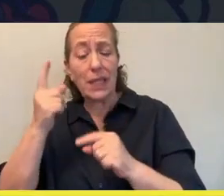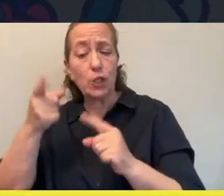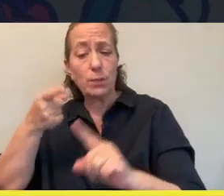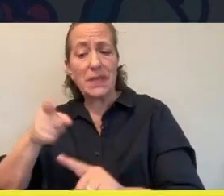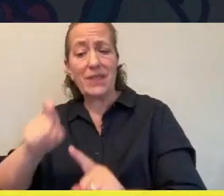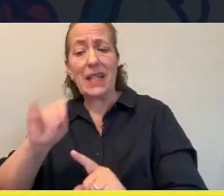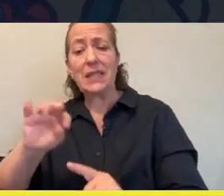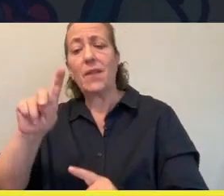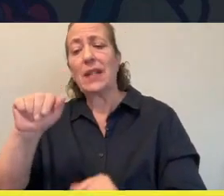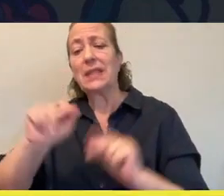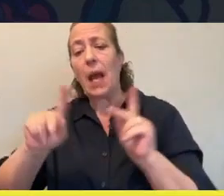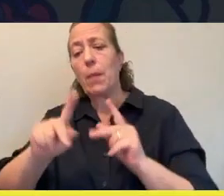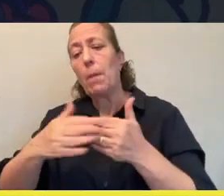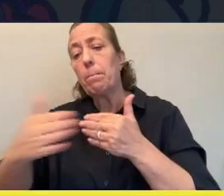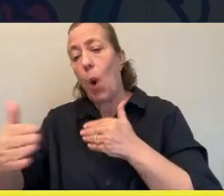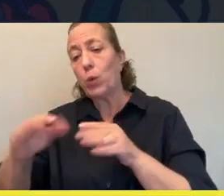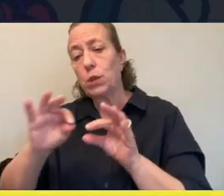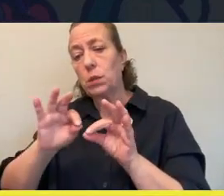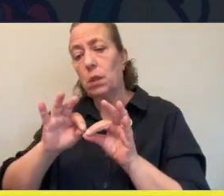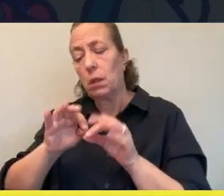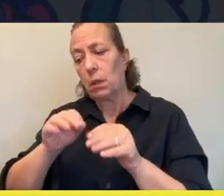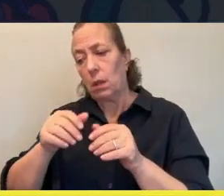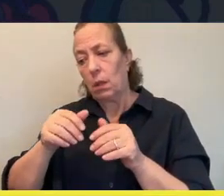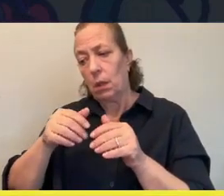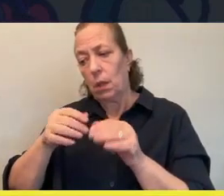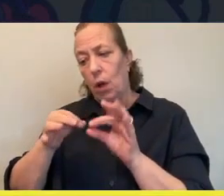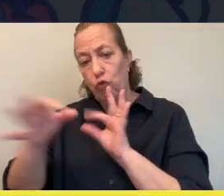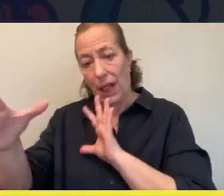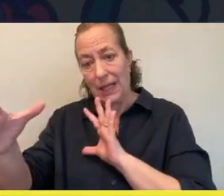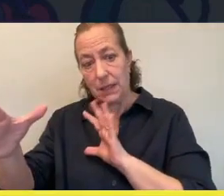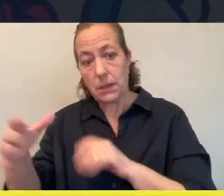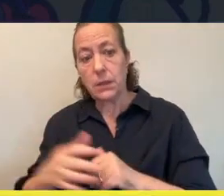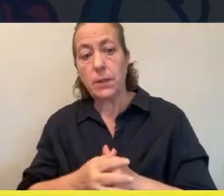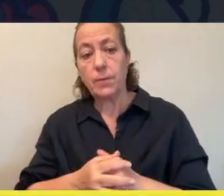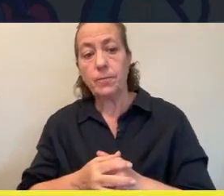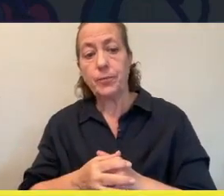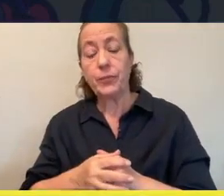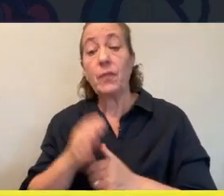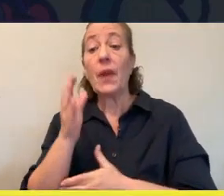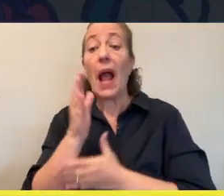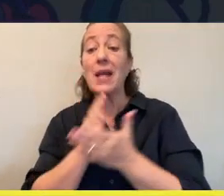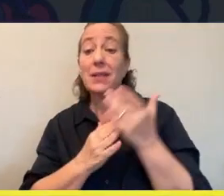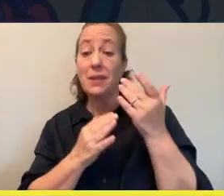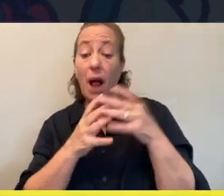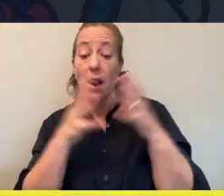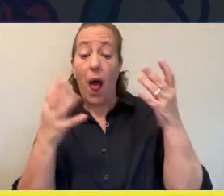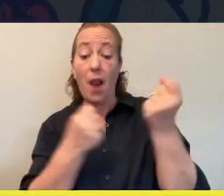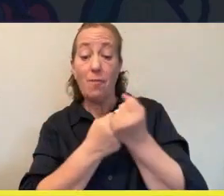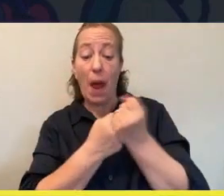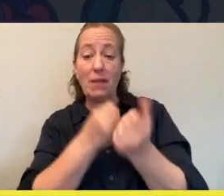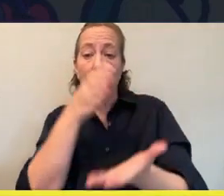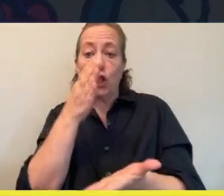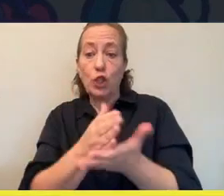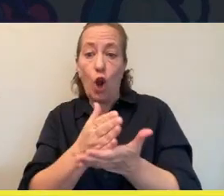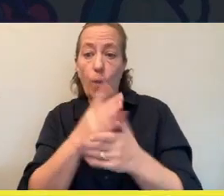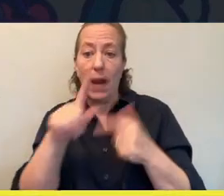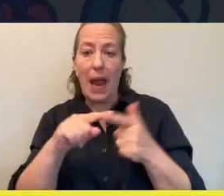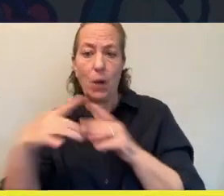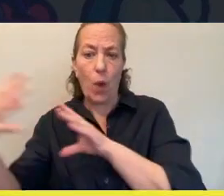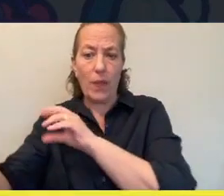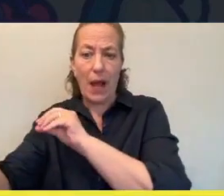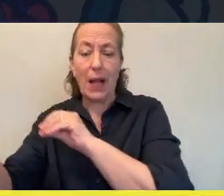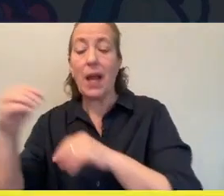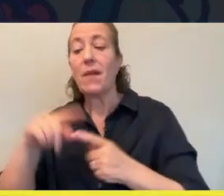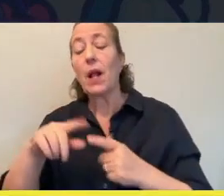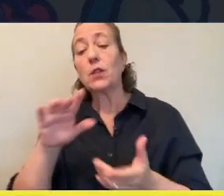people post-release. So many social and health benefits are terminated when an individual enters the carceral system. Reapplying for Medicaid is